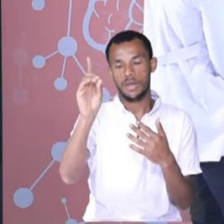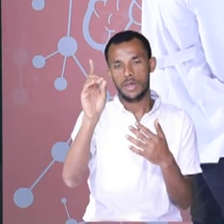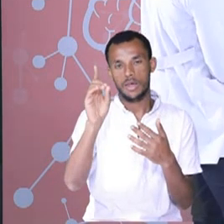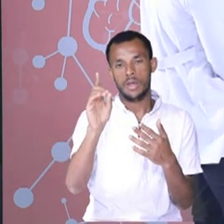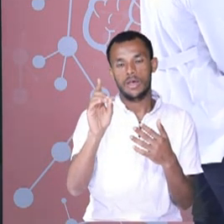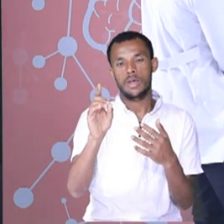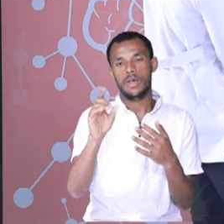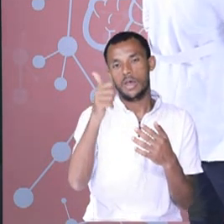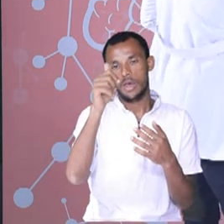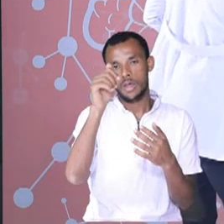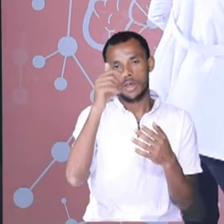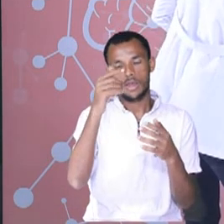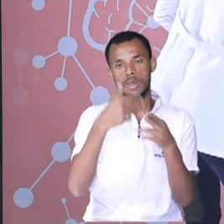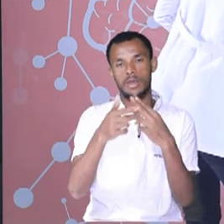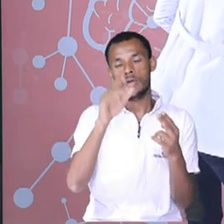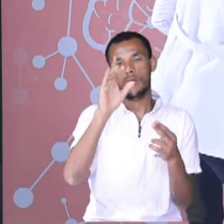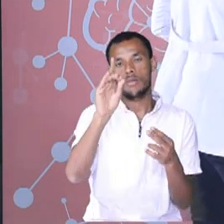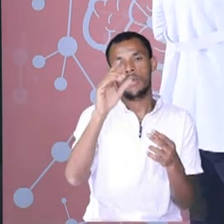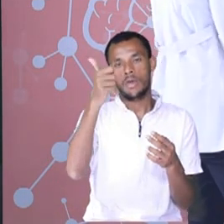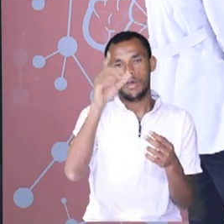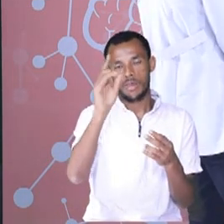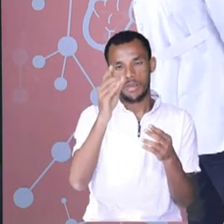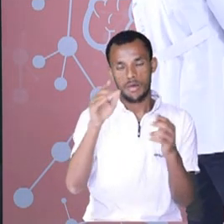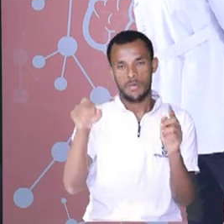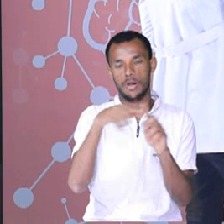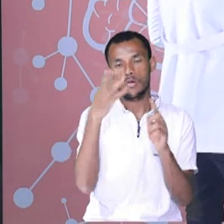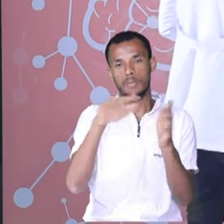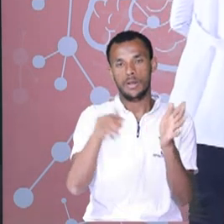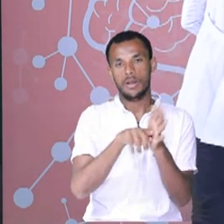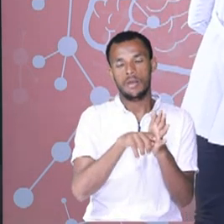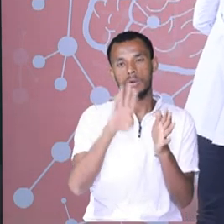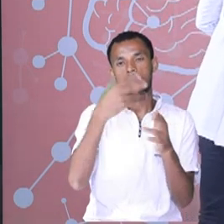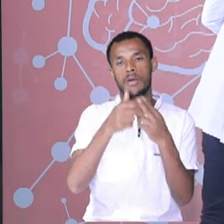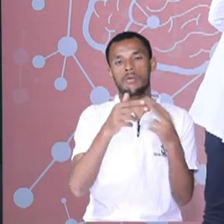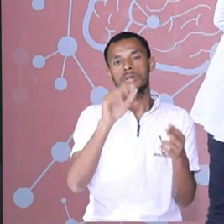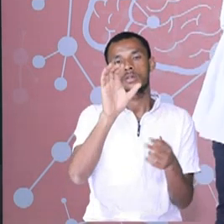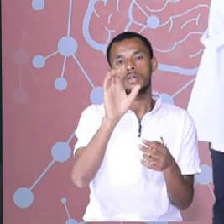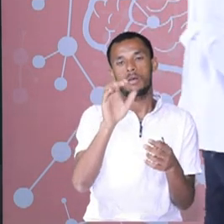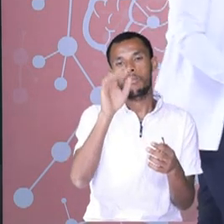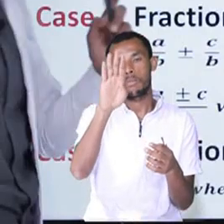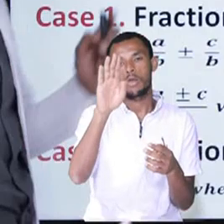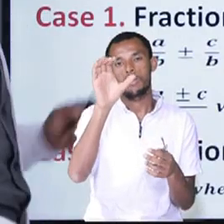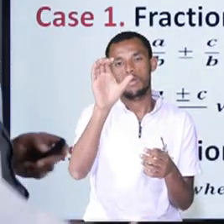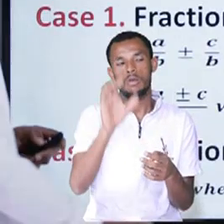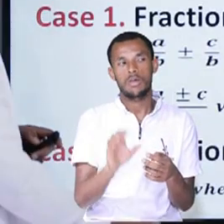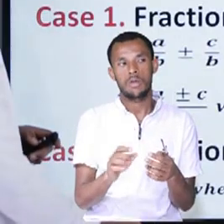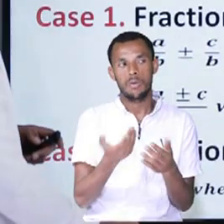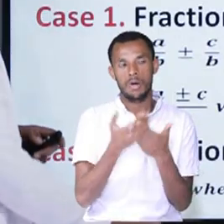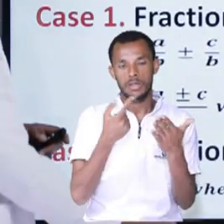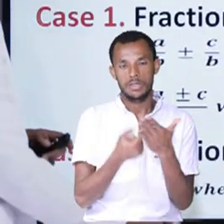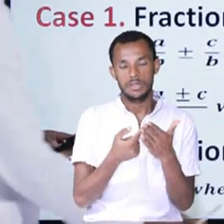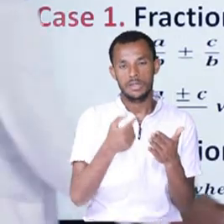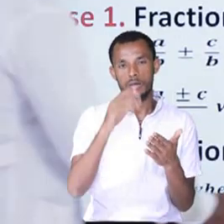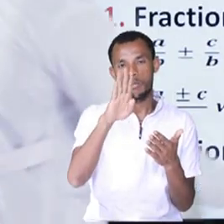then the crisscross a times d, ad, plus or minus b times c, b, c, where